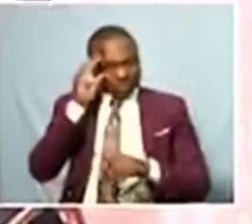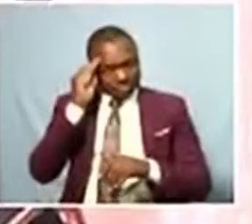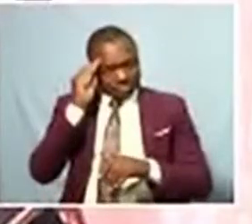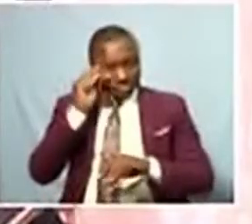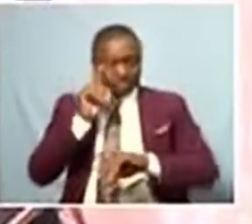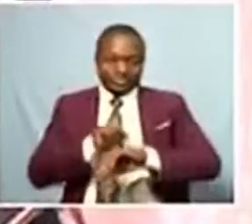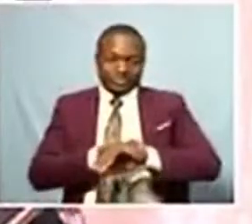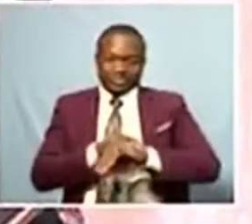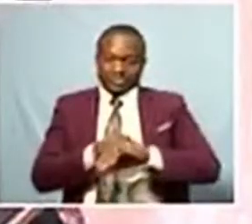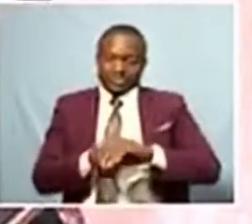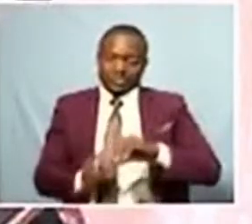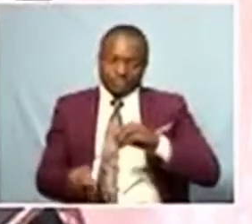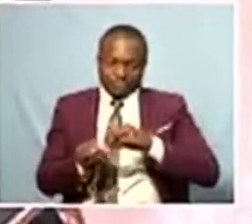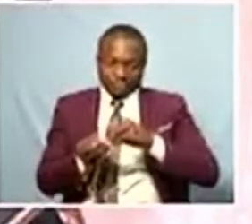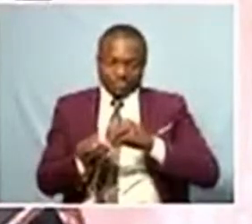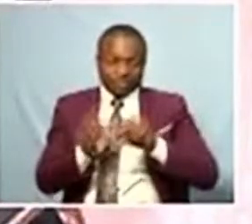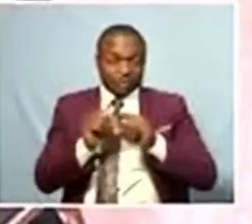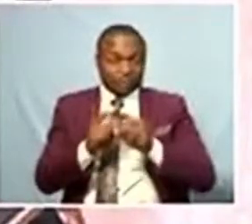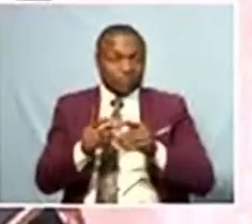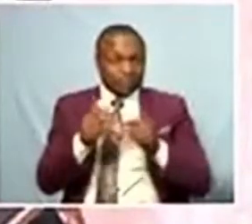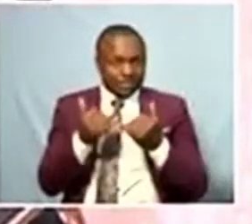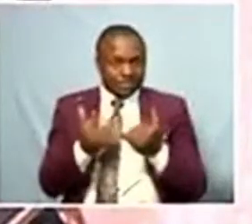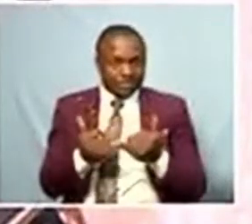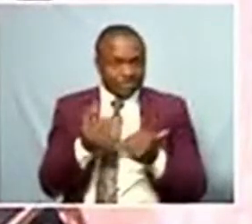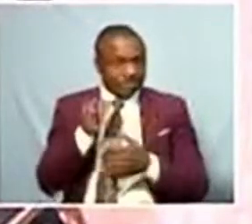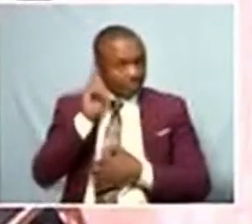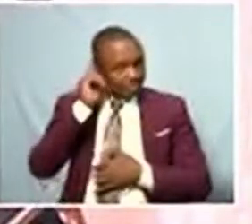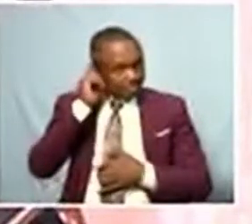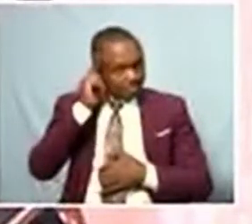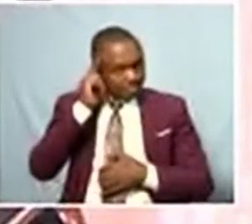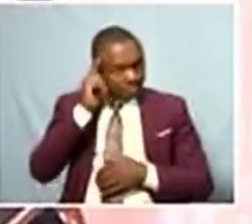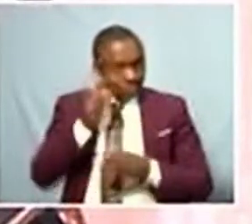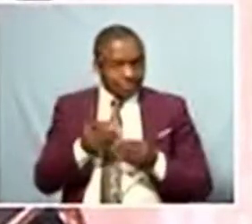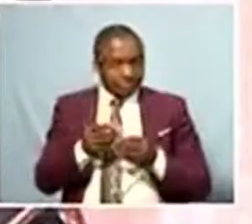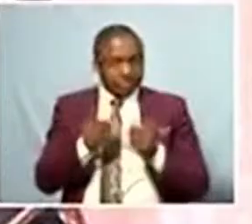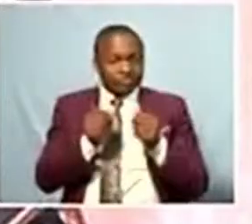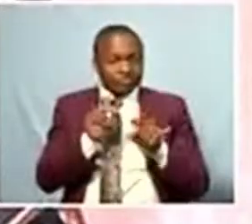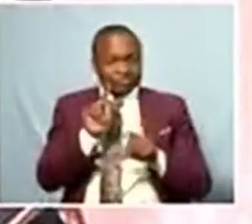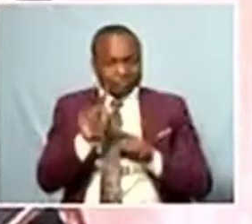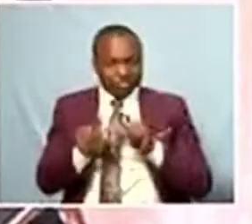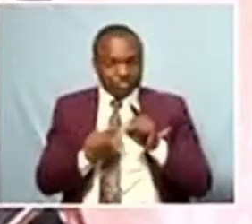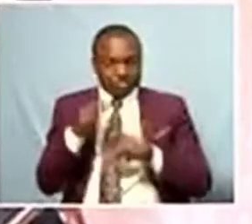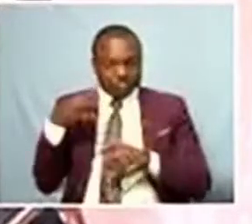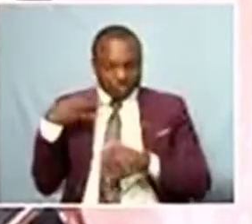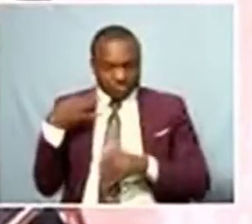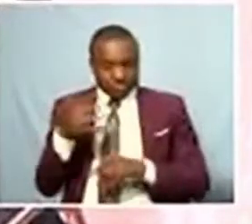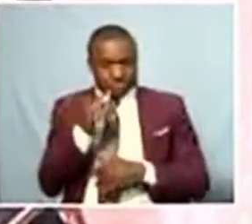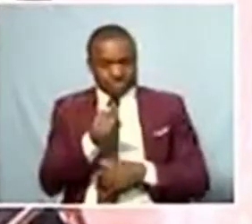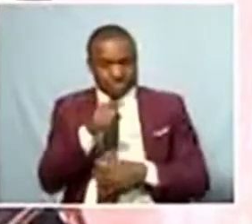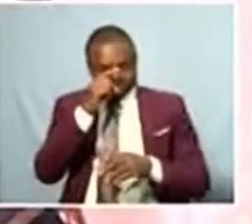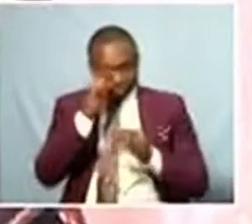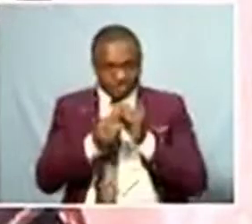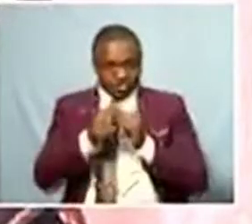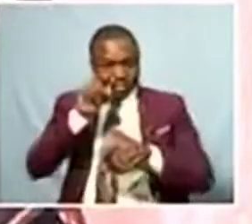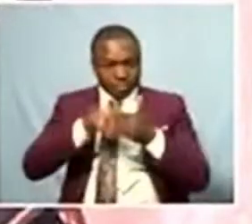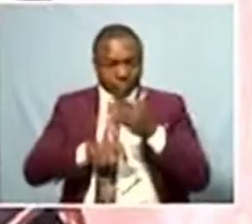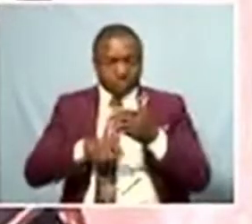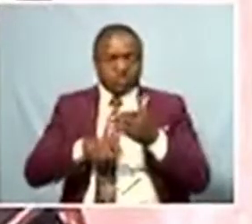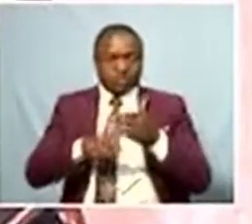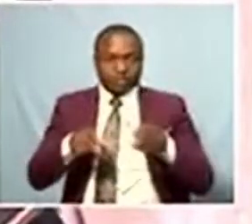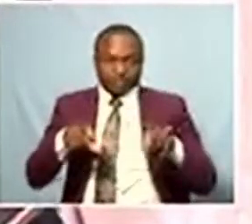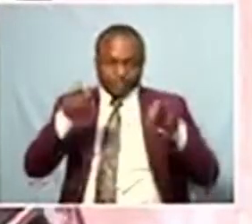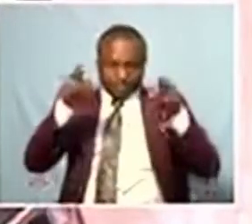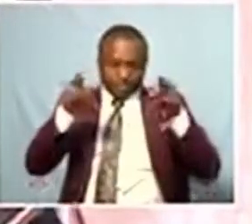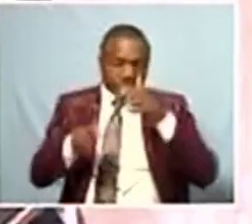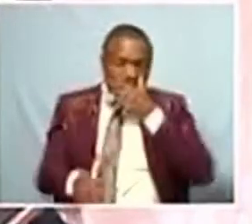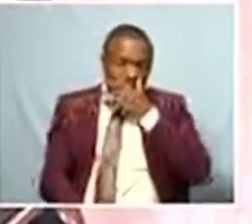are. And as of now, I think very few people are applying for that because obviously the cost is very, very